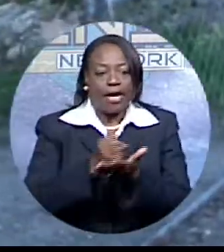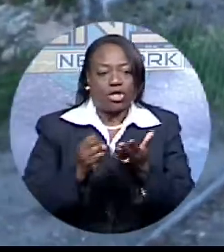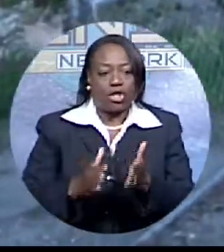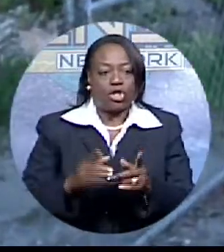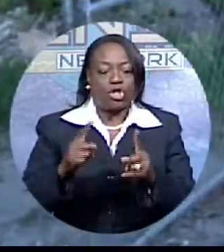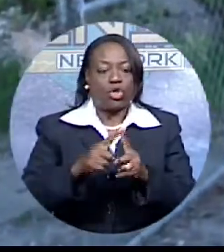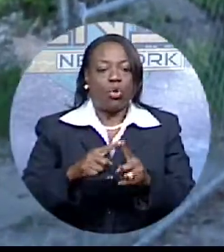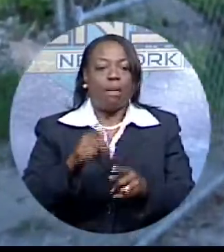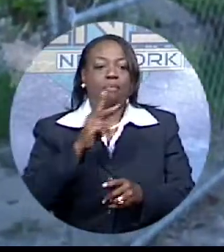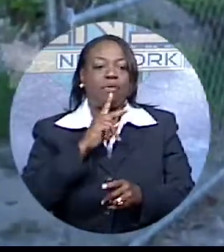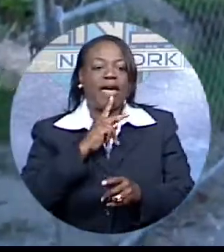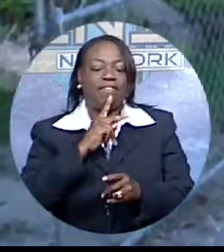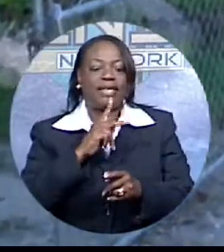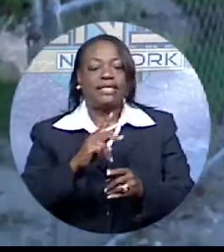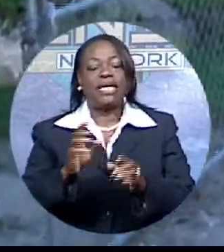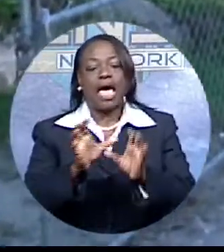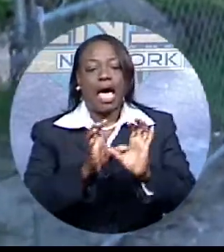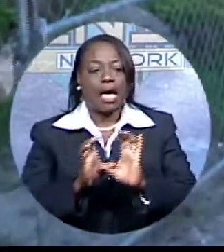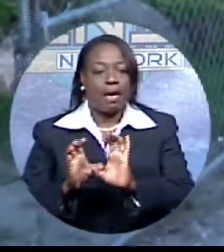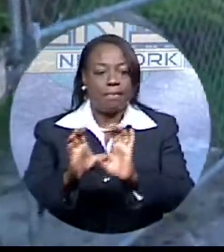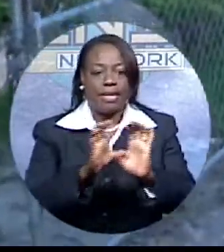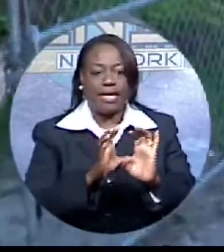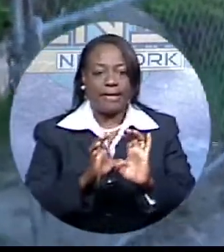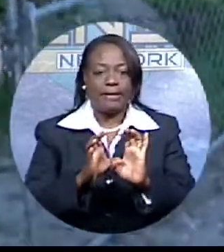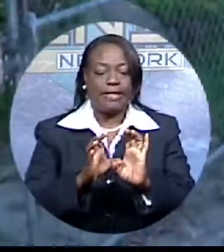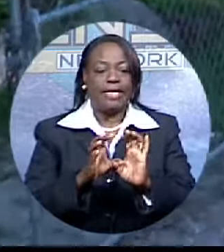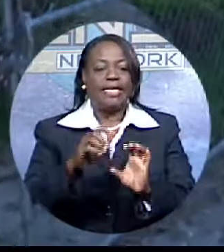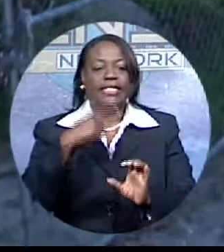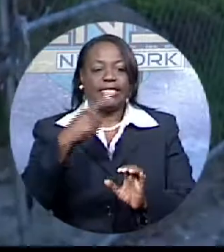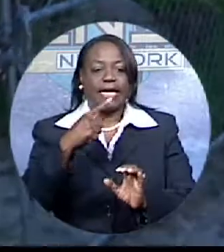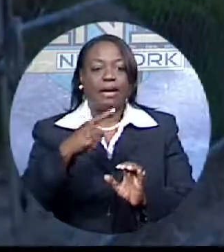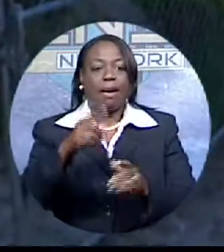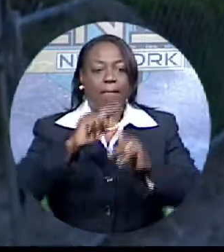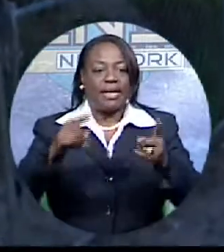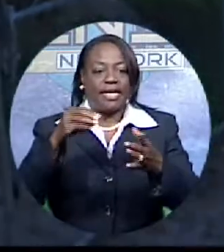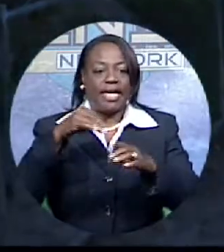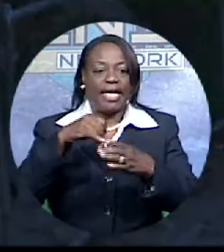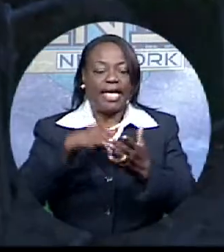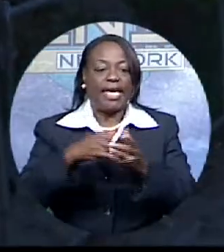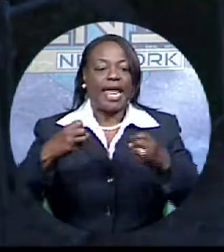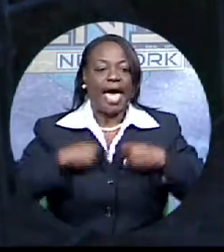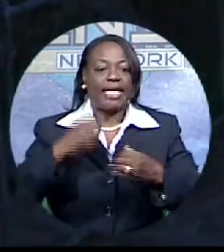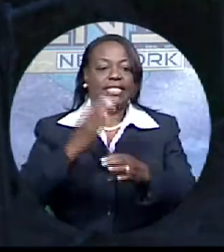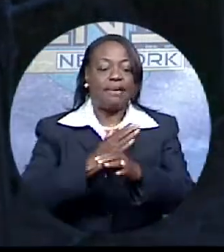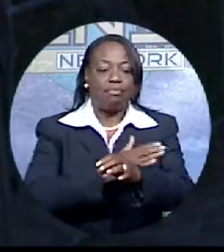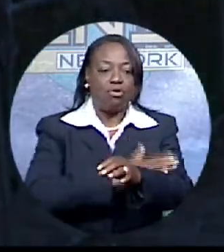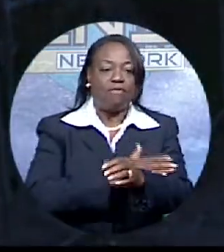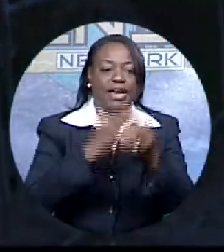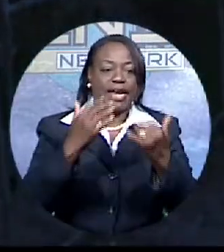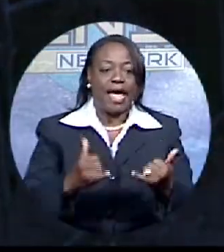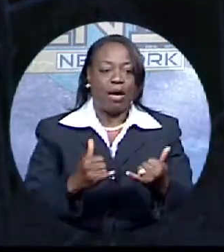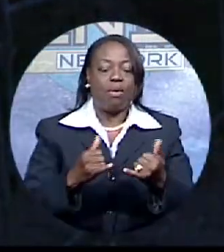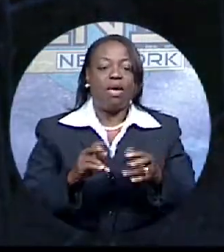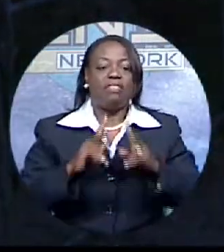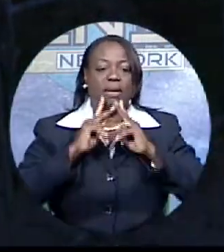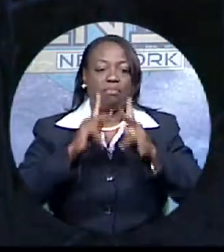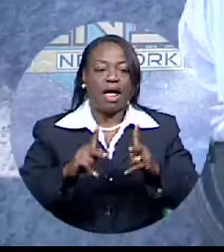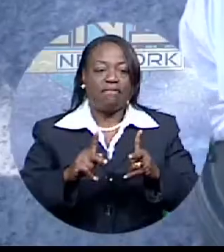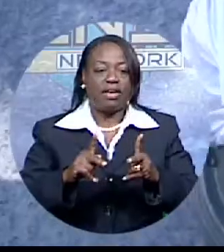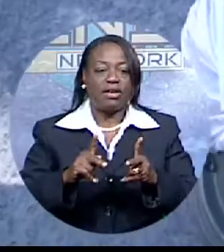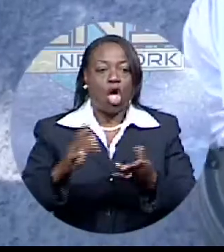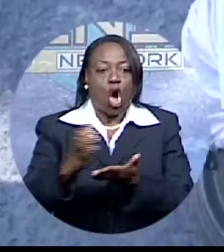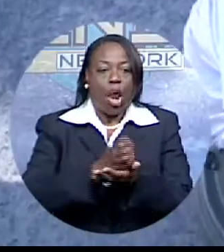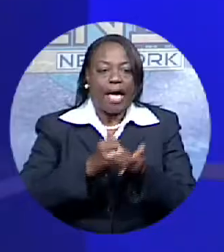Director Leonard Miller says despite recent complaints, garbage collection has improved and those private collectors are now more familiar with the